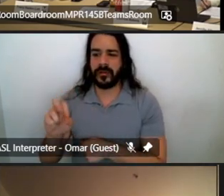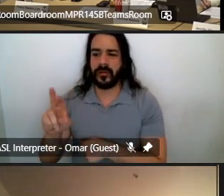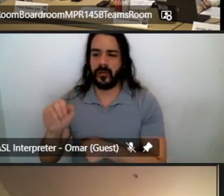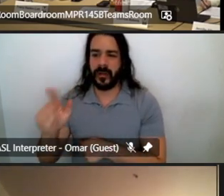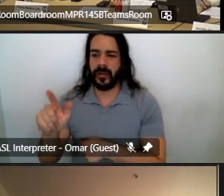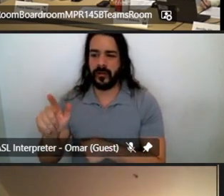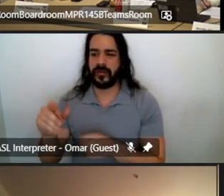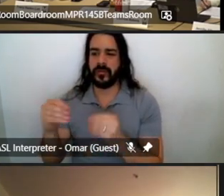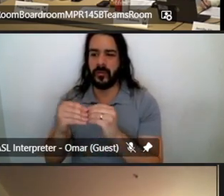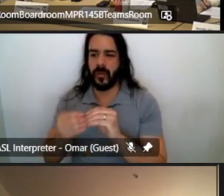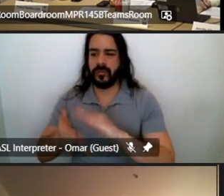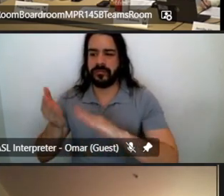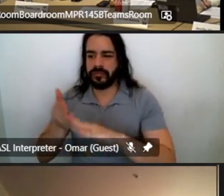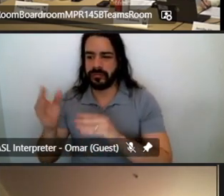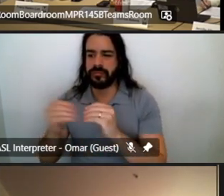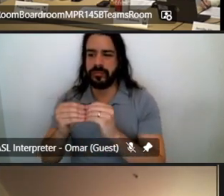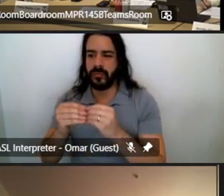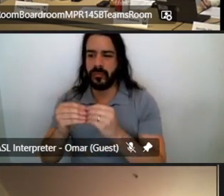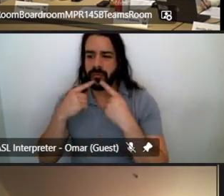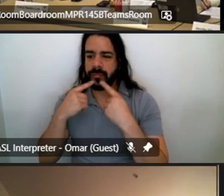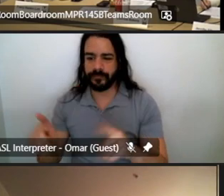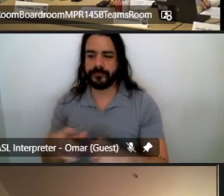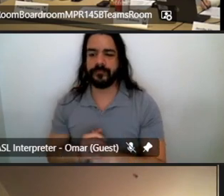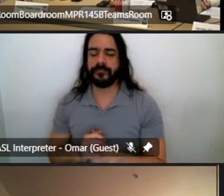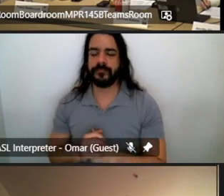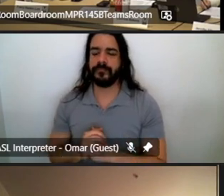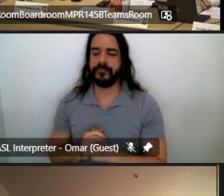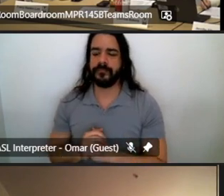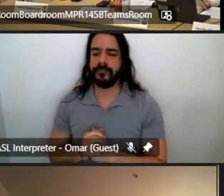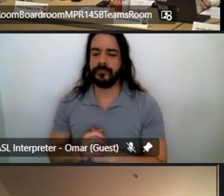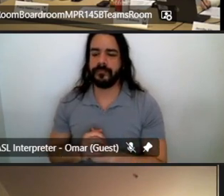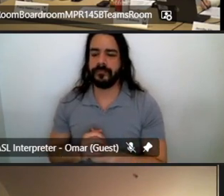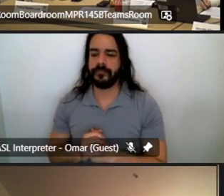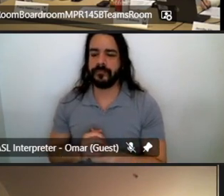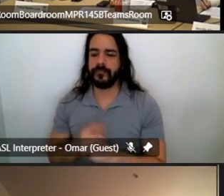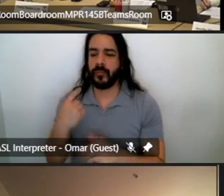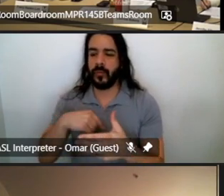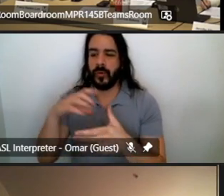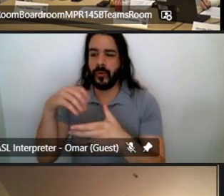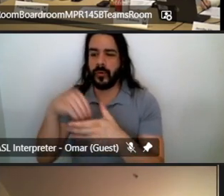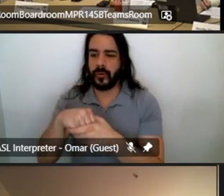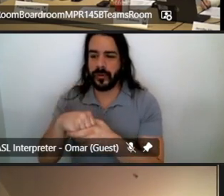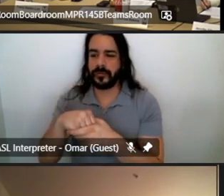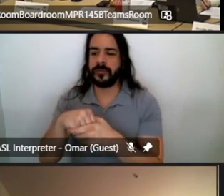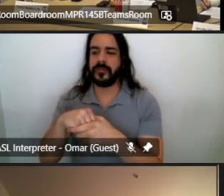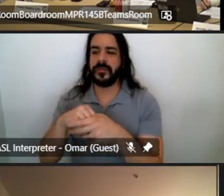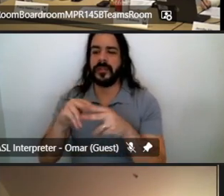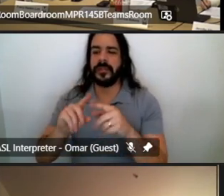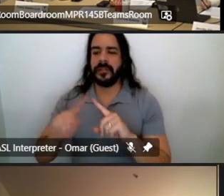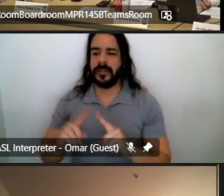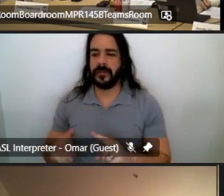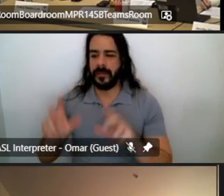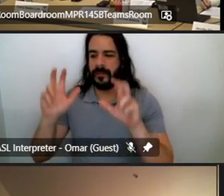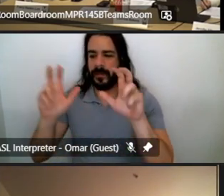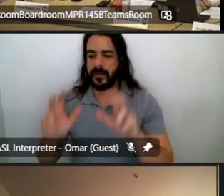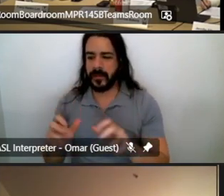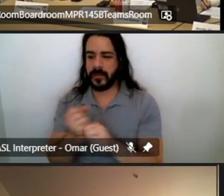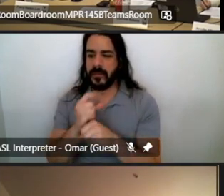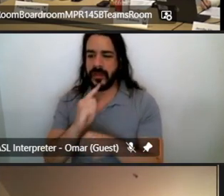as simplified fares to improve our customer access to destination and opportunities. And we've included